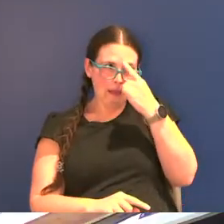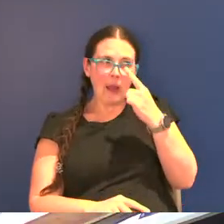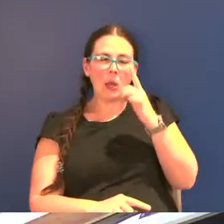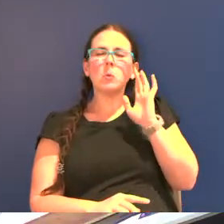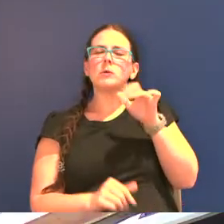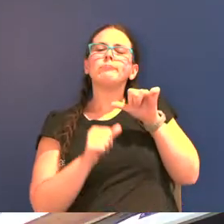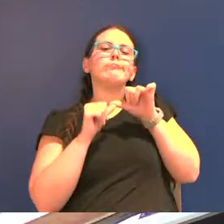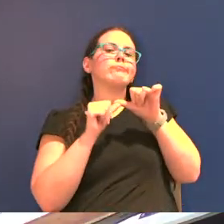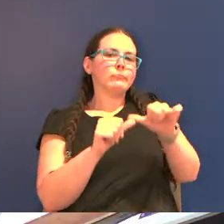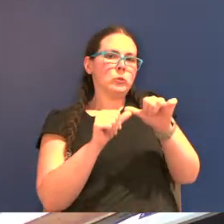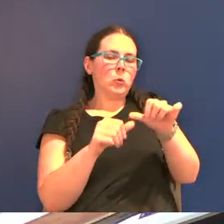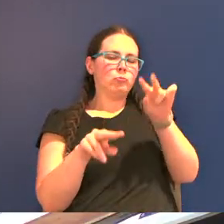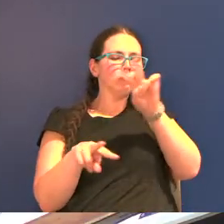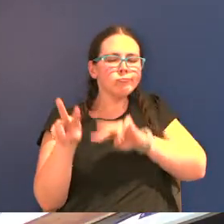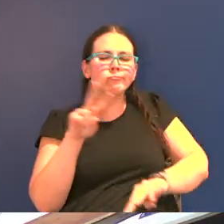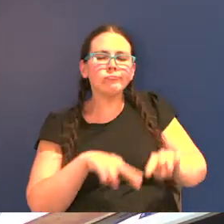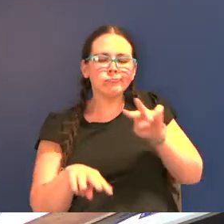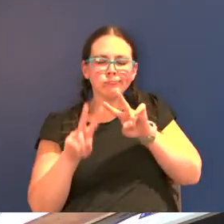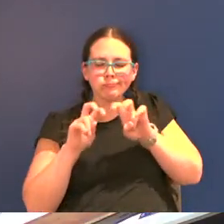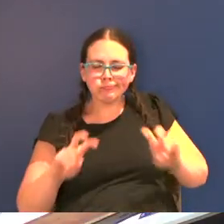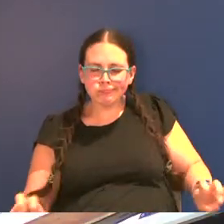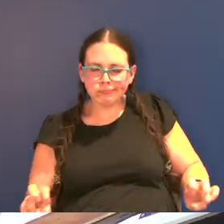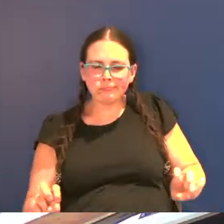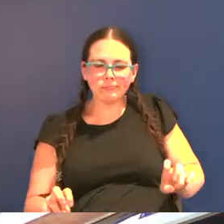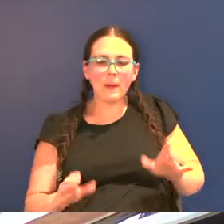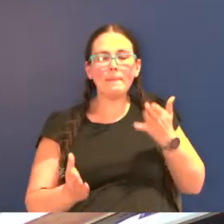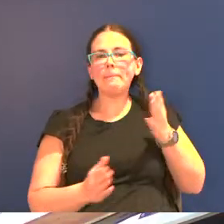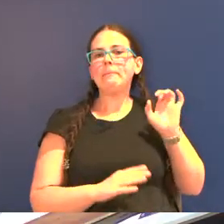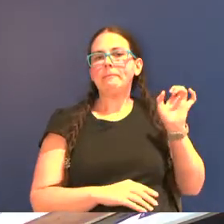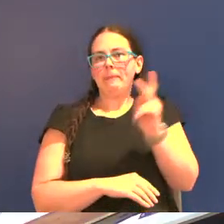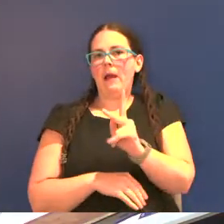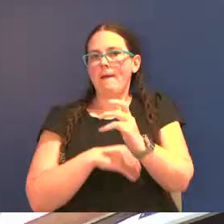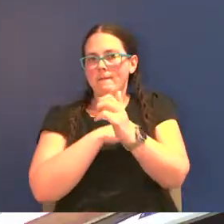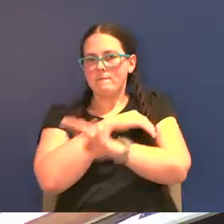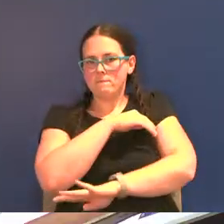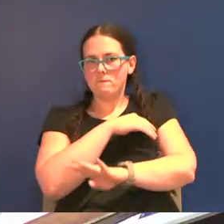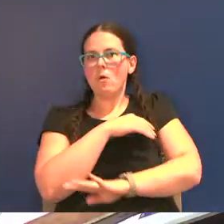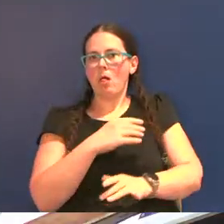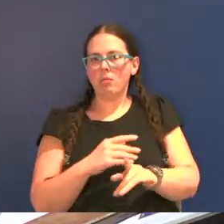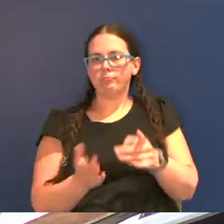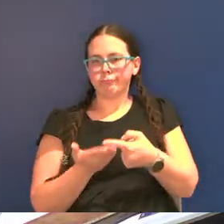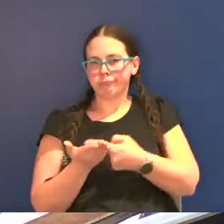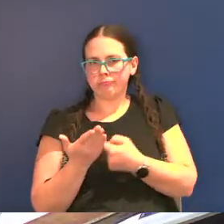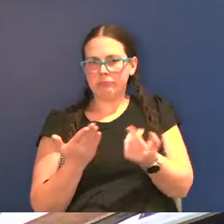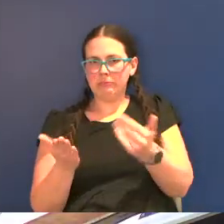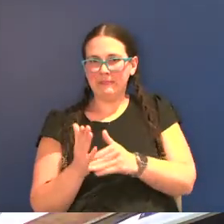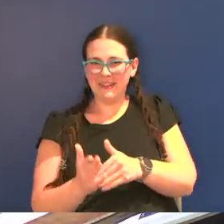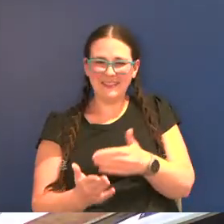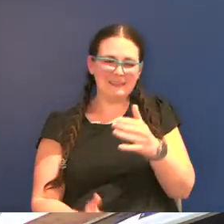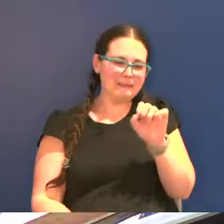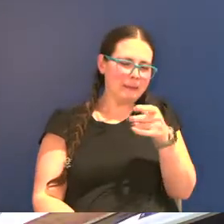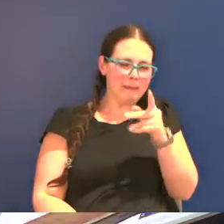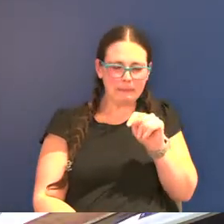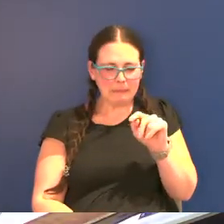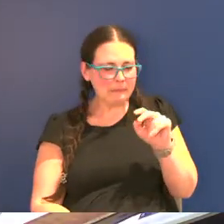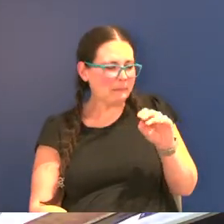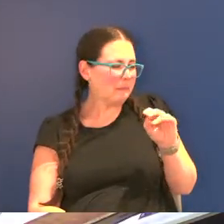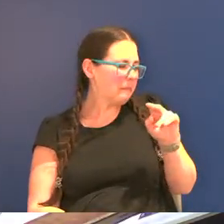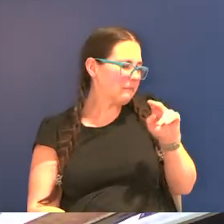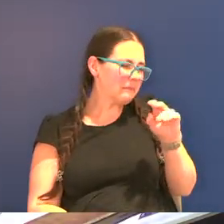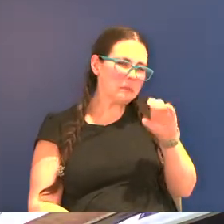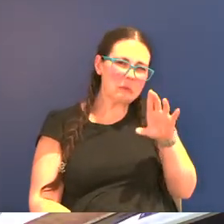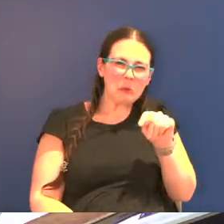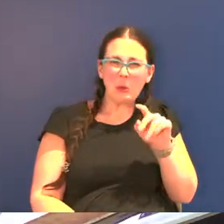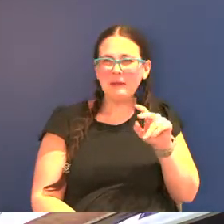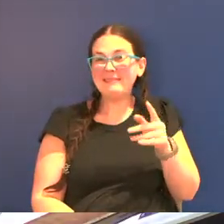take a look at that and try to bring something back that you all can take an action on in the fall. And I know that's not September, November. It probably depends on where we have the